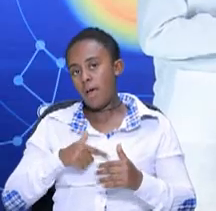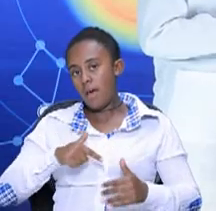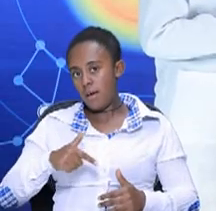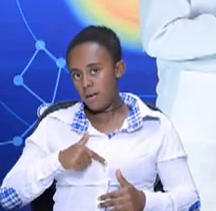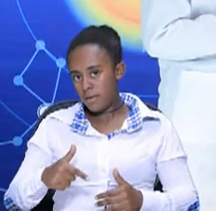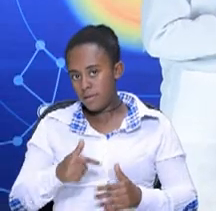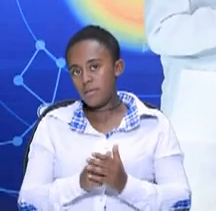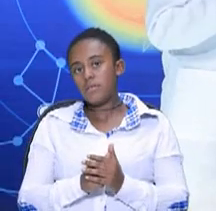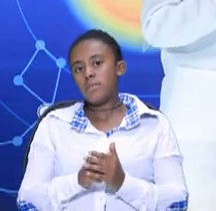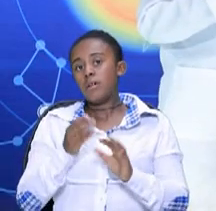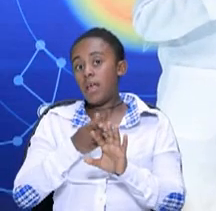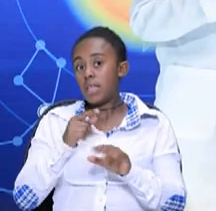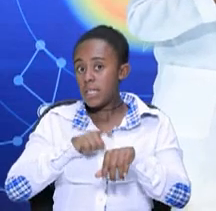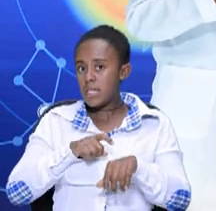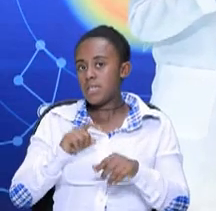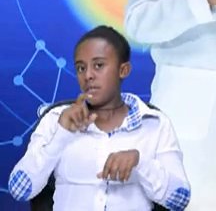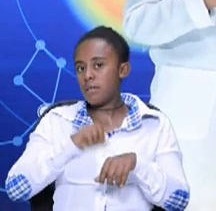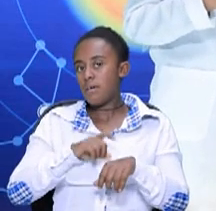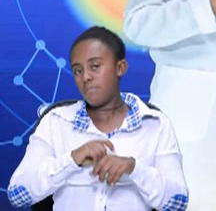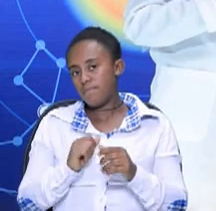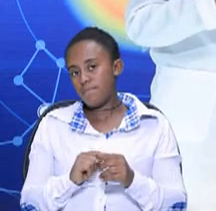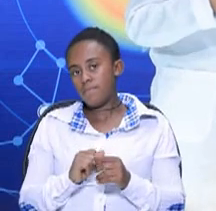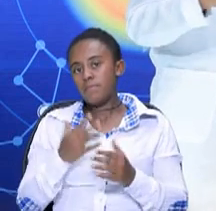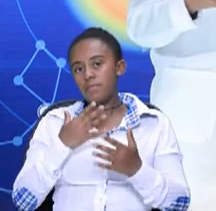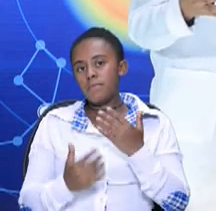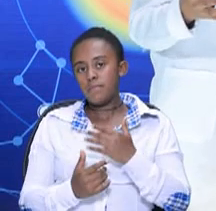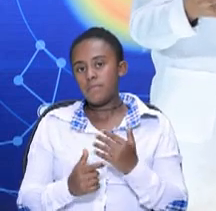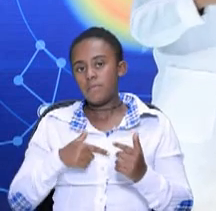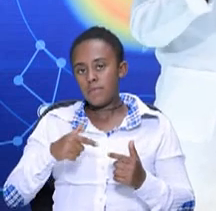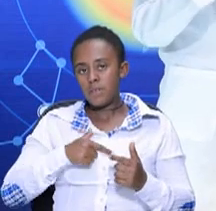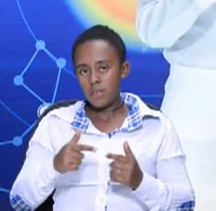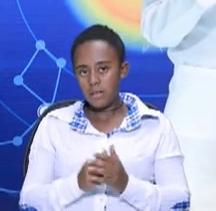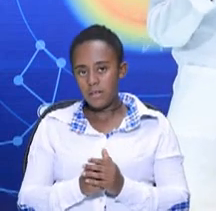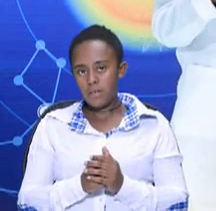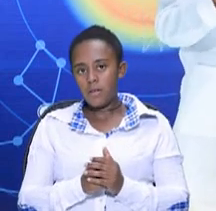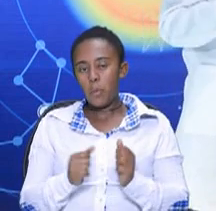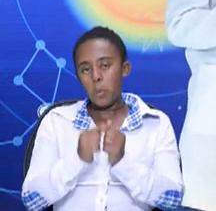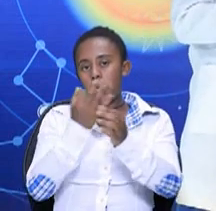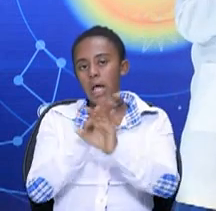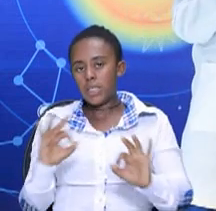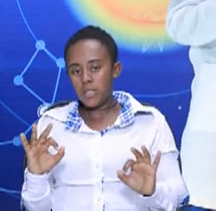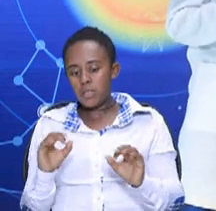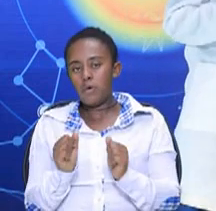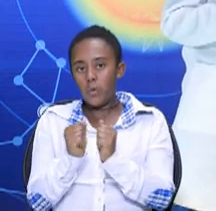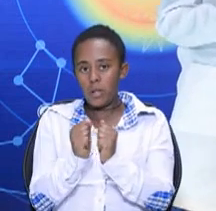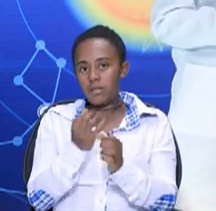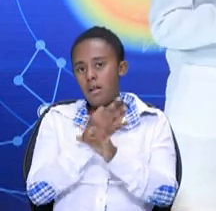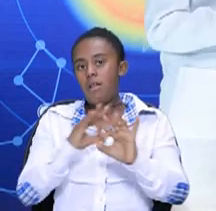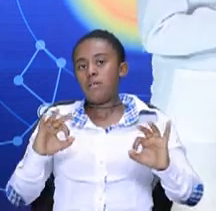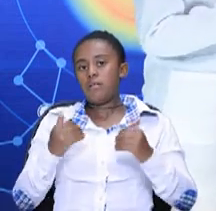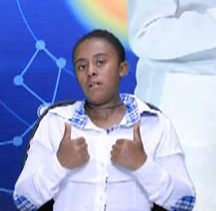heart, and at this time when the heart circulates the blood, there is contraction and relaxation of the